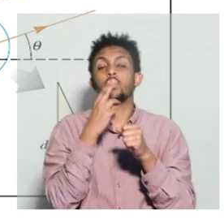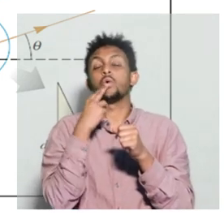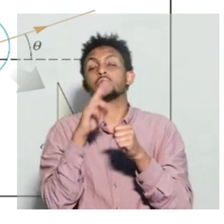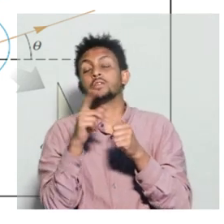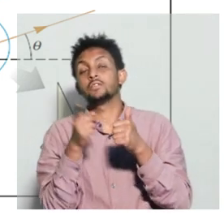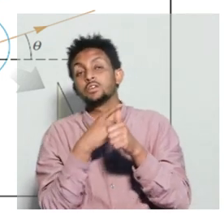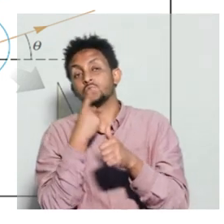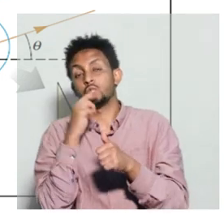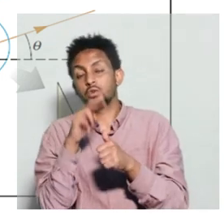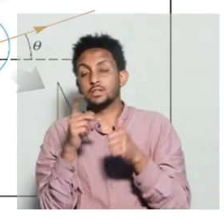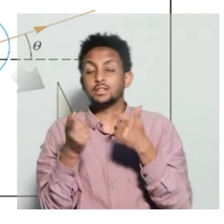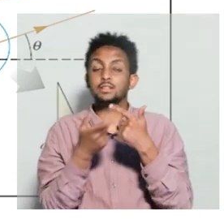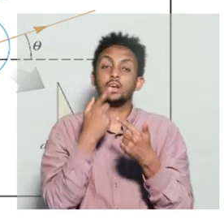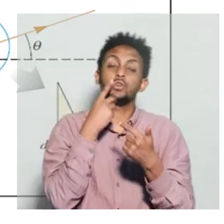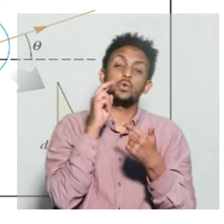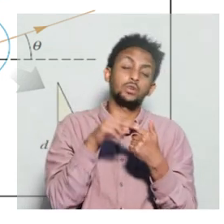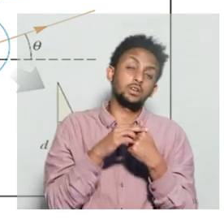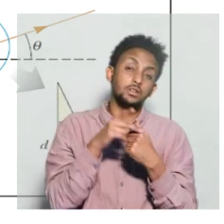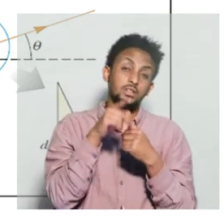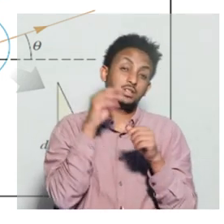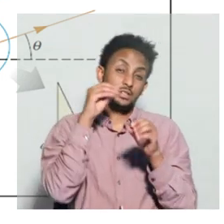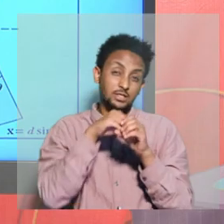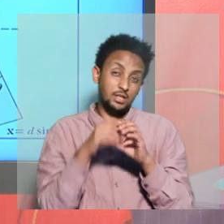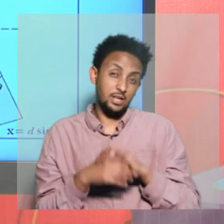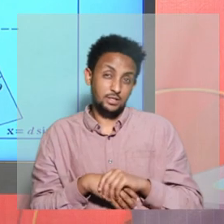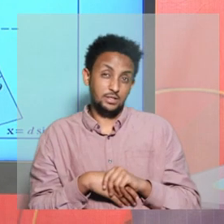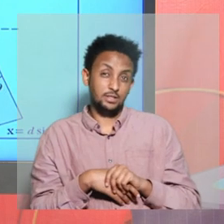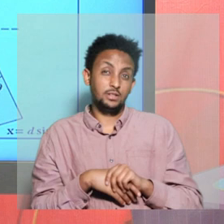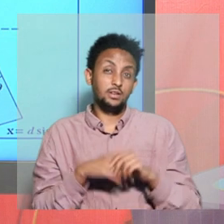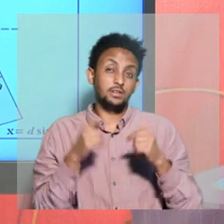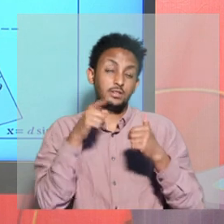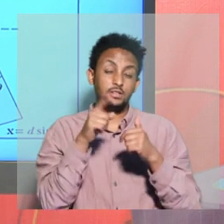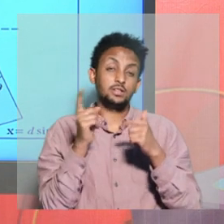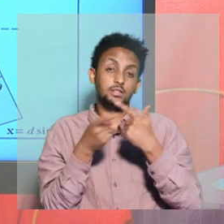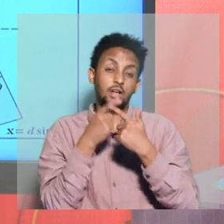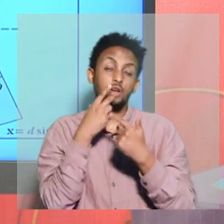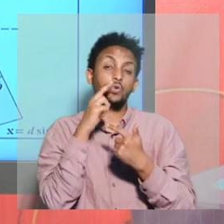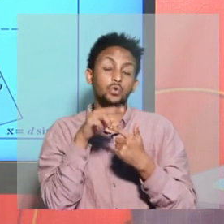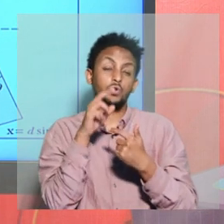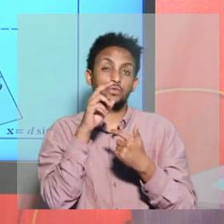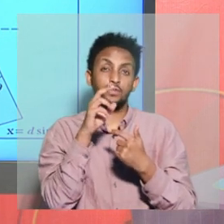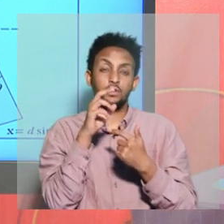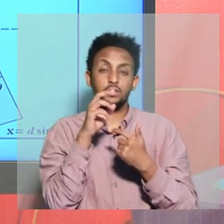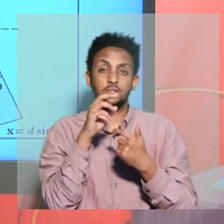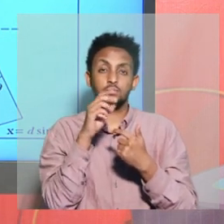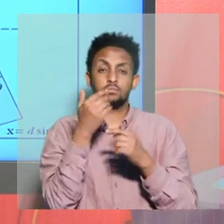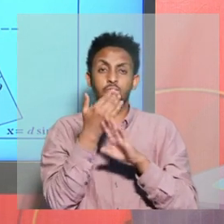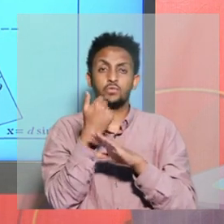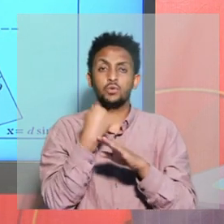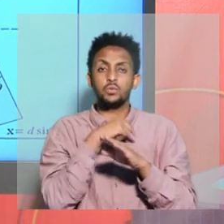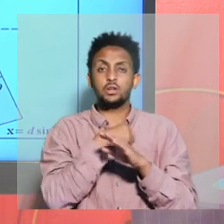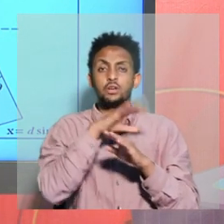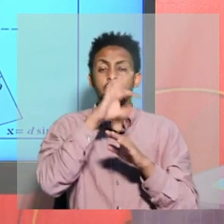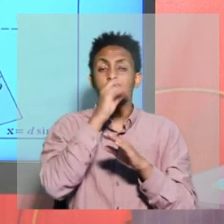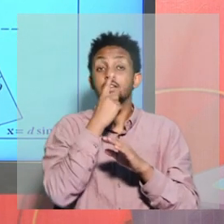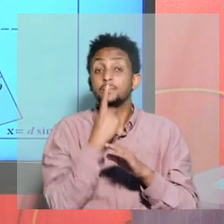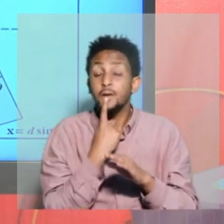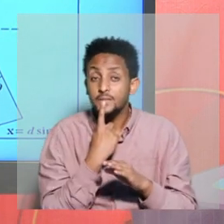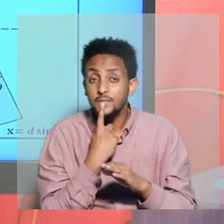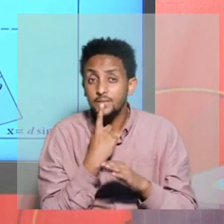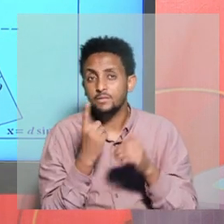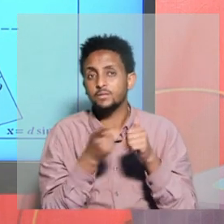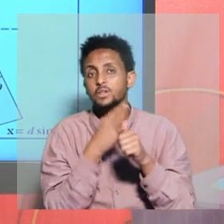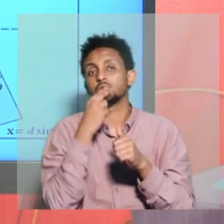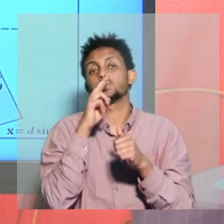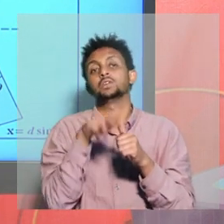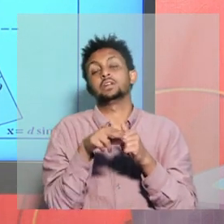first order spectrum or the second. Let's say in this case, this is the second order spectrum, meaning before that you can find red on the